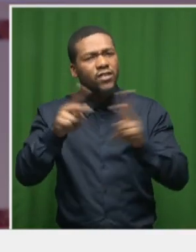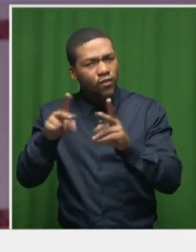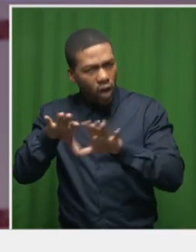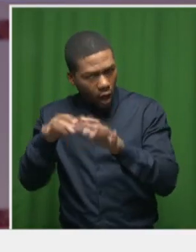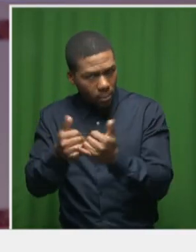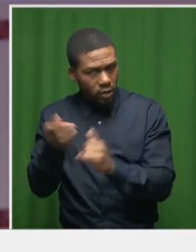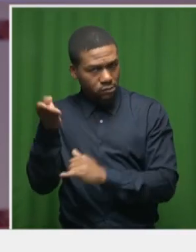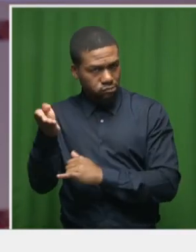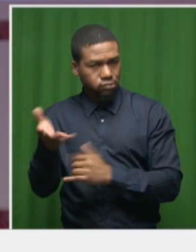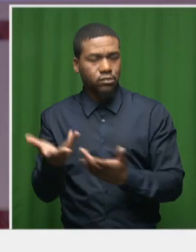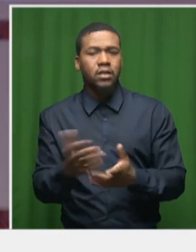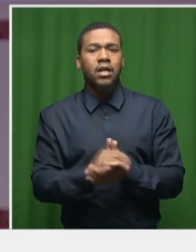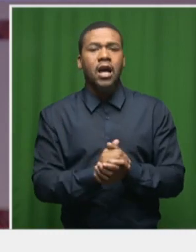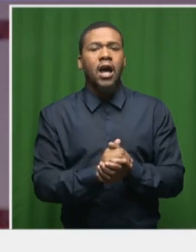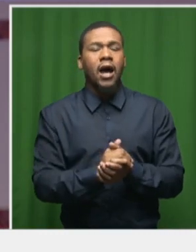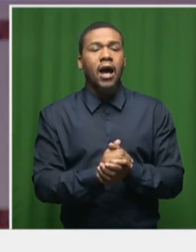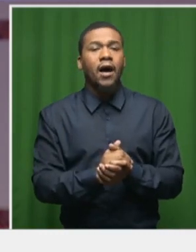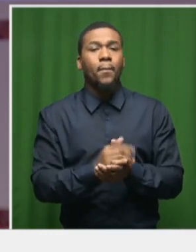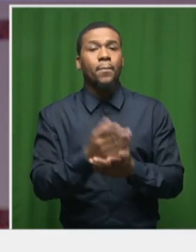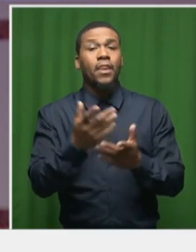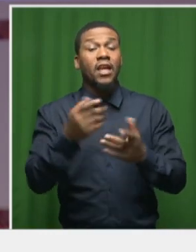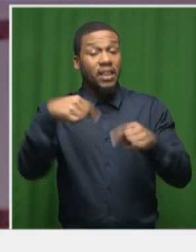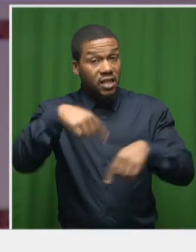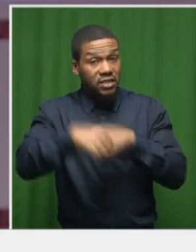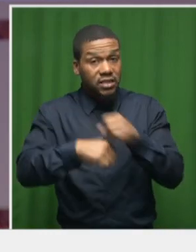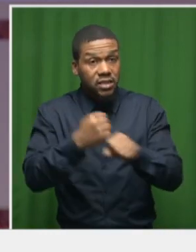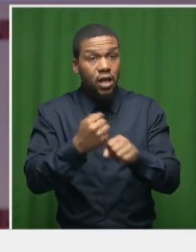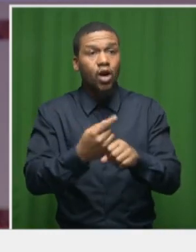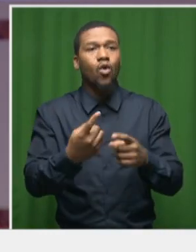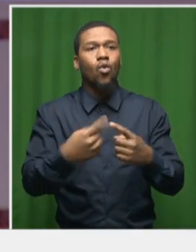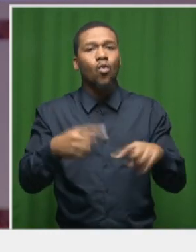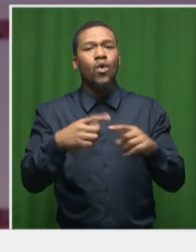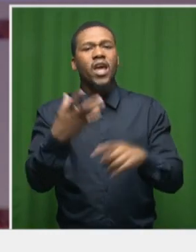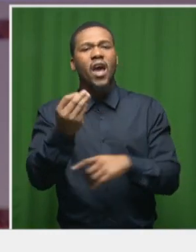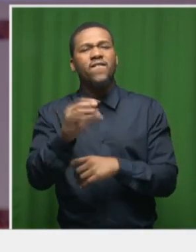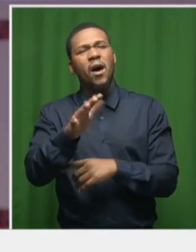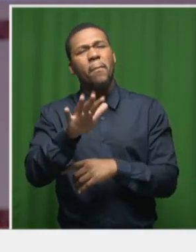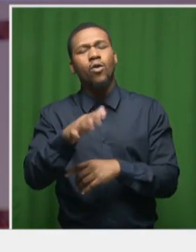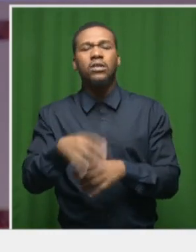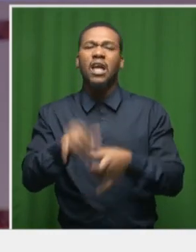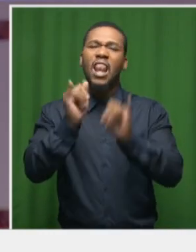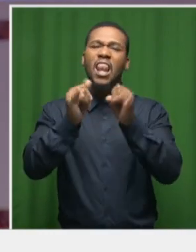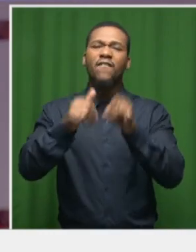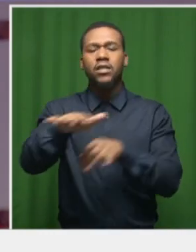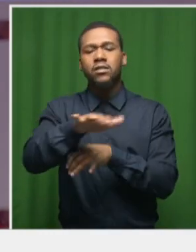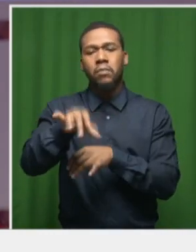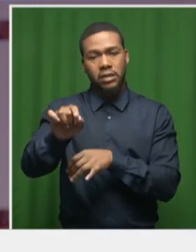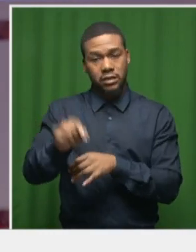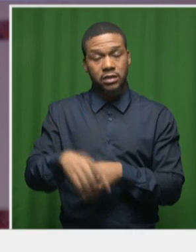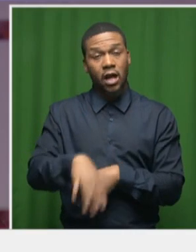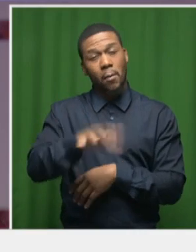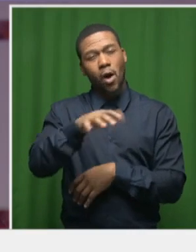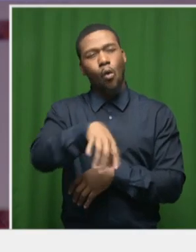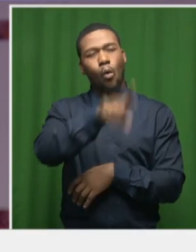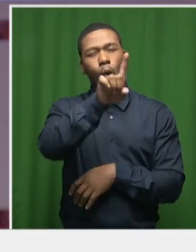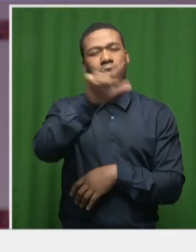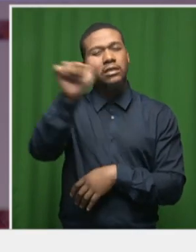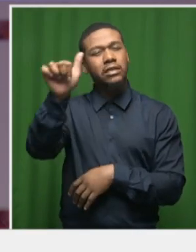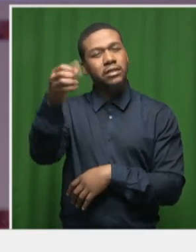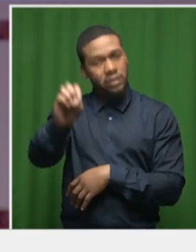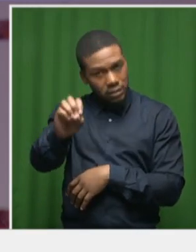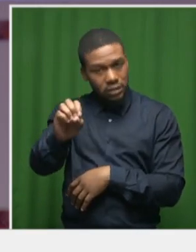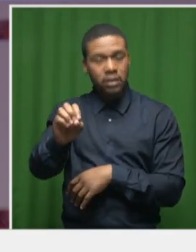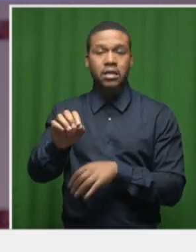that space. Yeah. So this year we've got 11 spaces and over 160 artists across the CBD that are